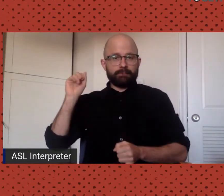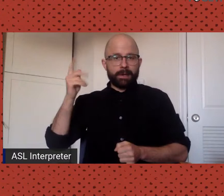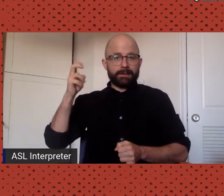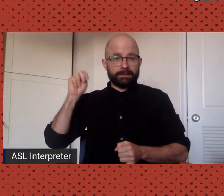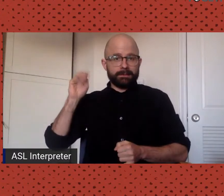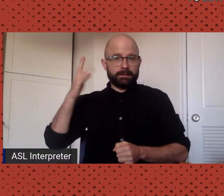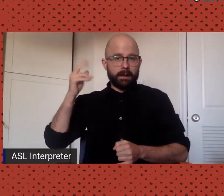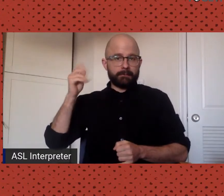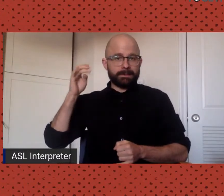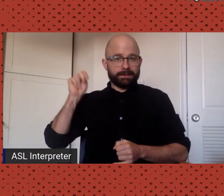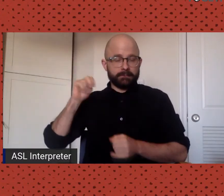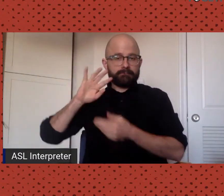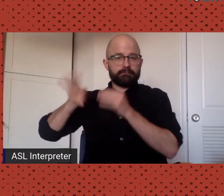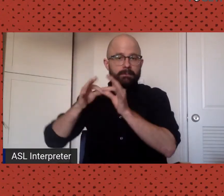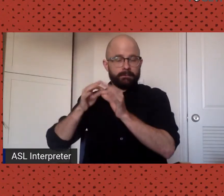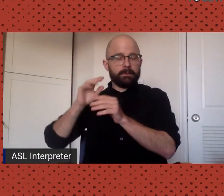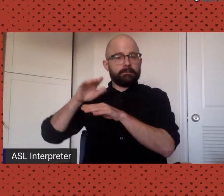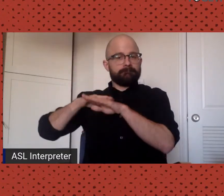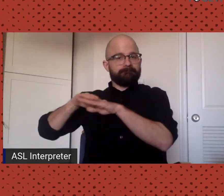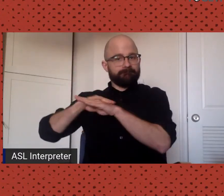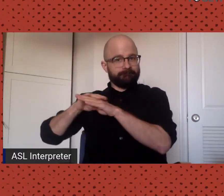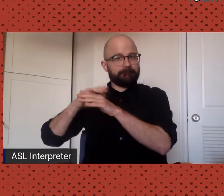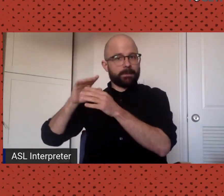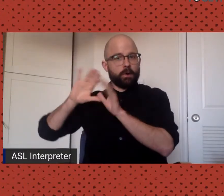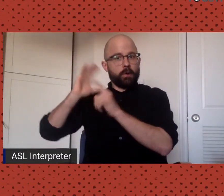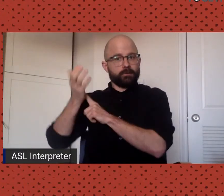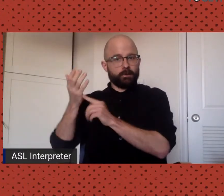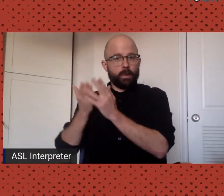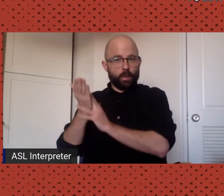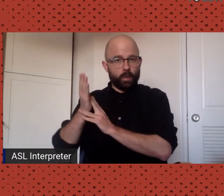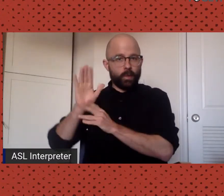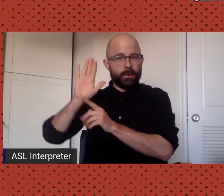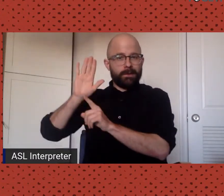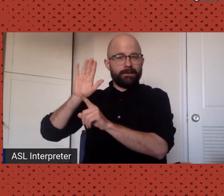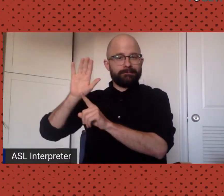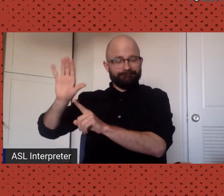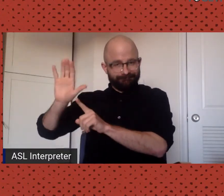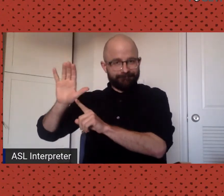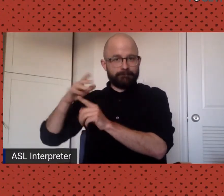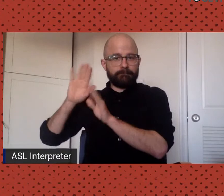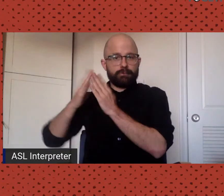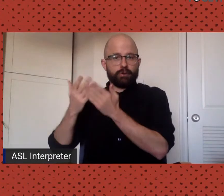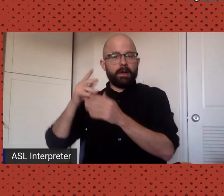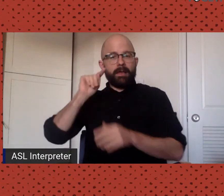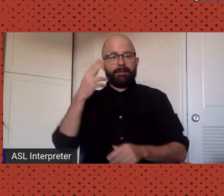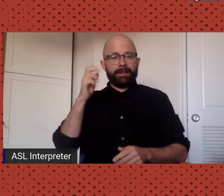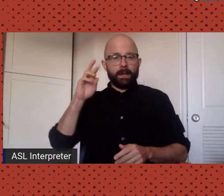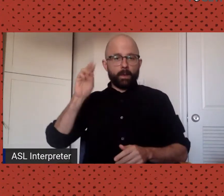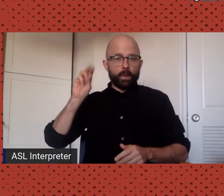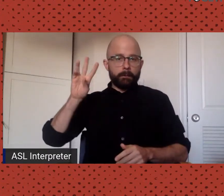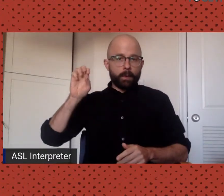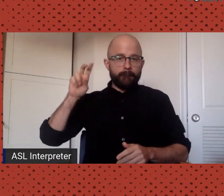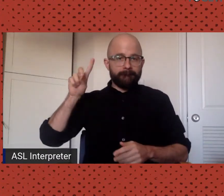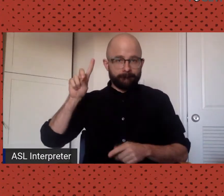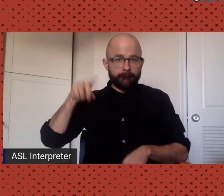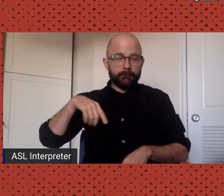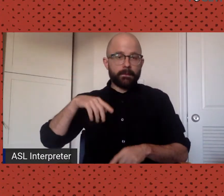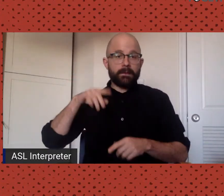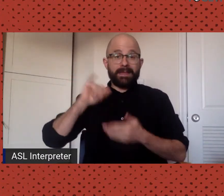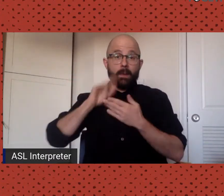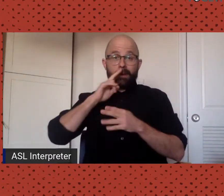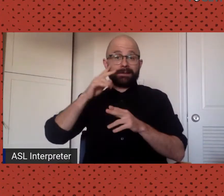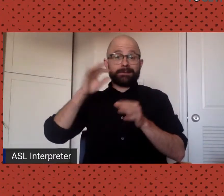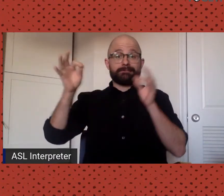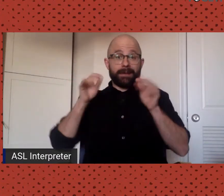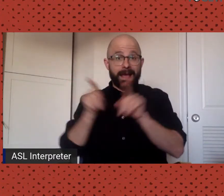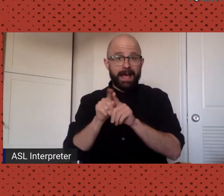and Indigenous culture in contemporary fiction through the lens of his book, The Removed, which is described as extraordinary by the Los Angeles Times.